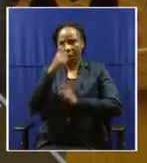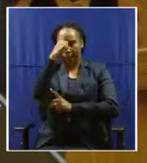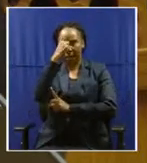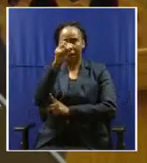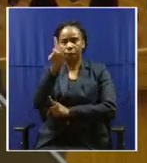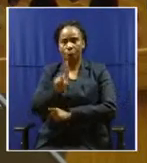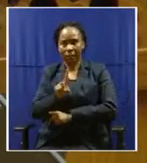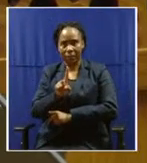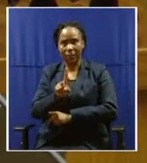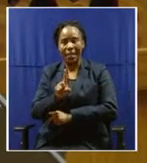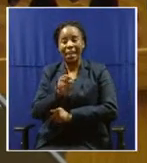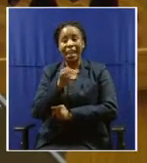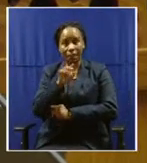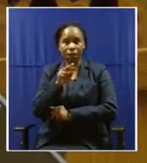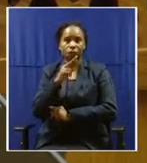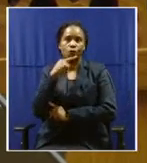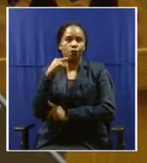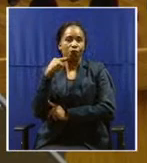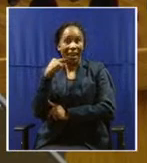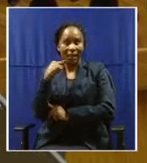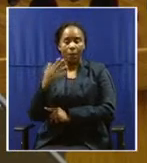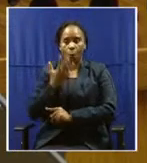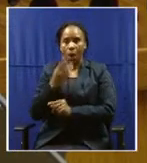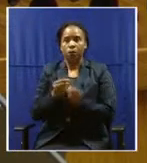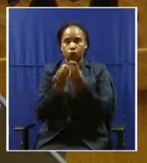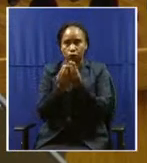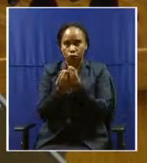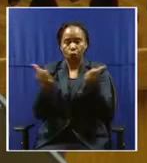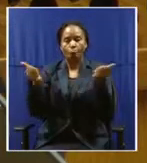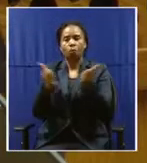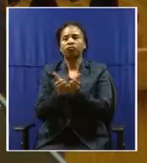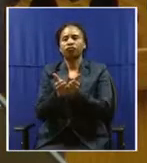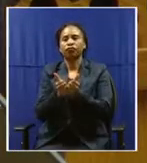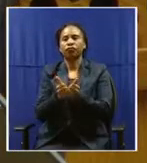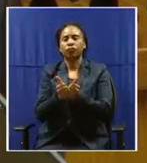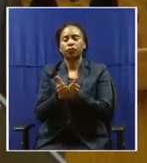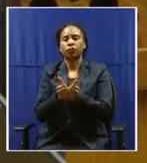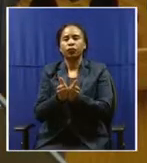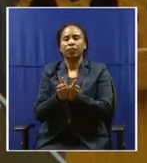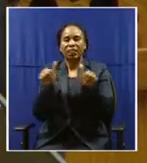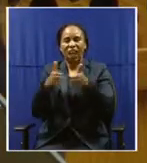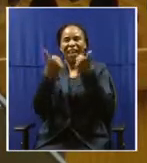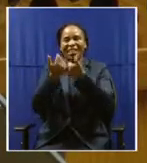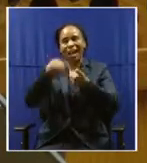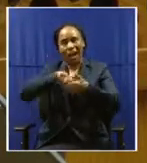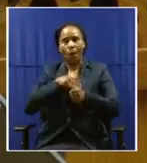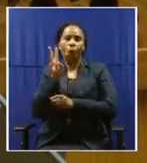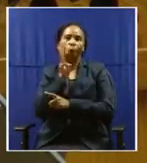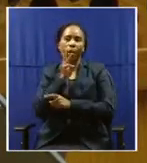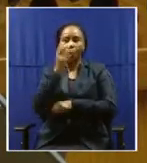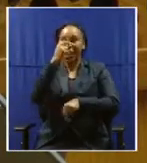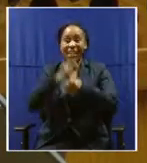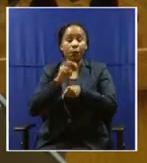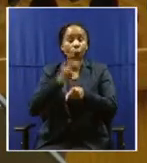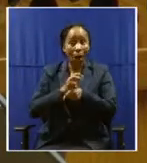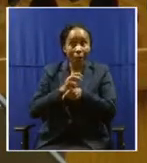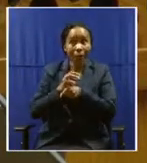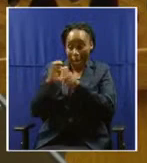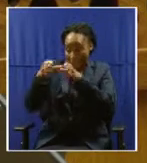really do want to resolve our water challenges, we need an agency that